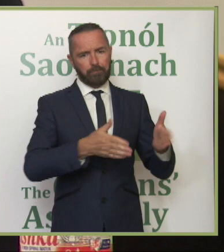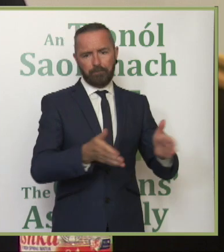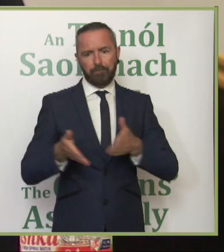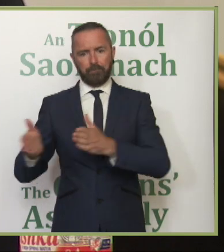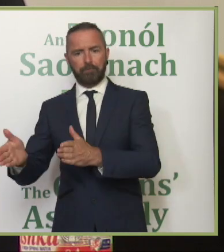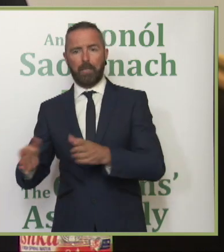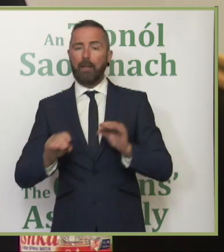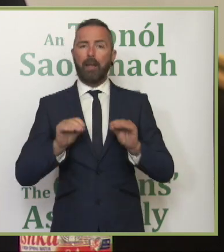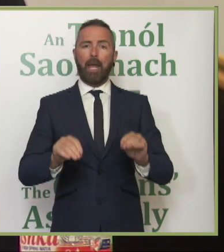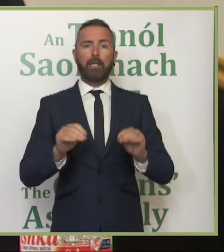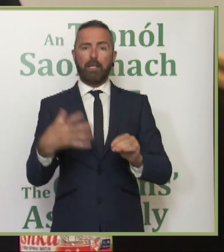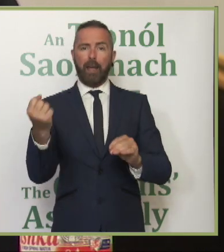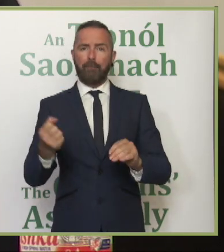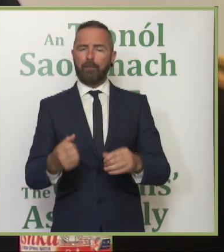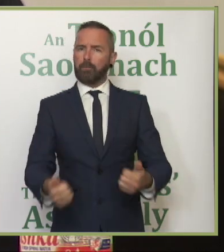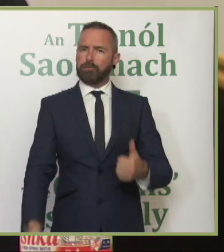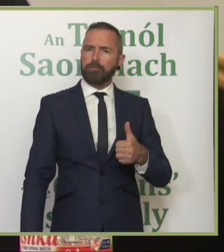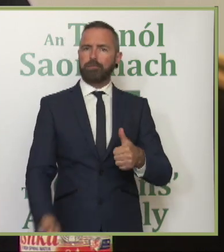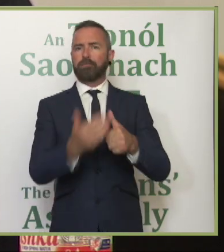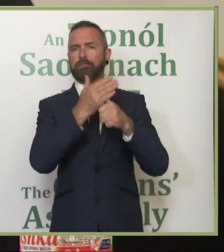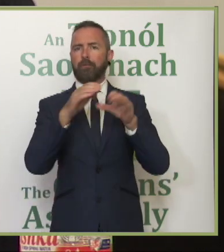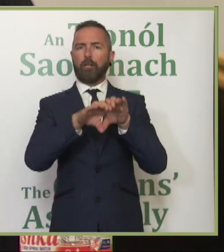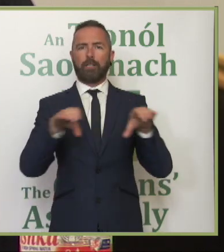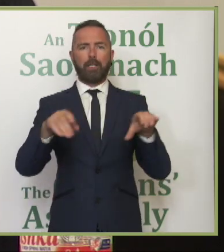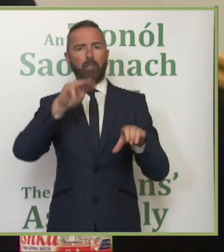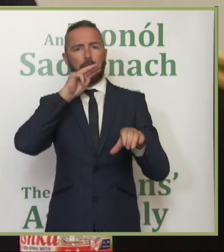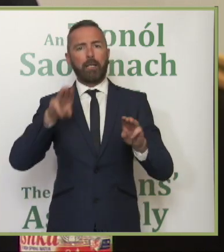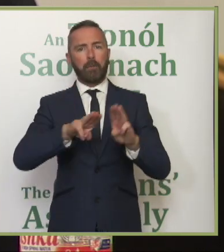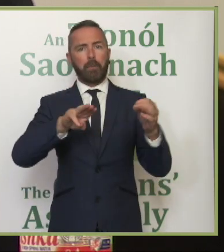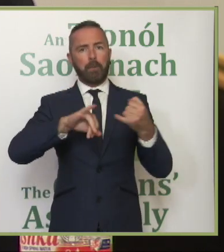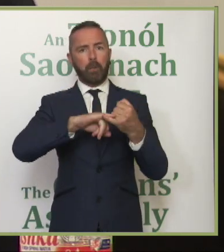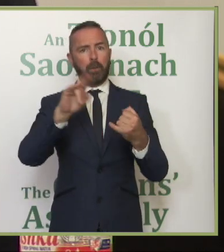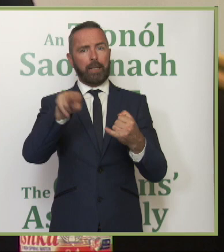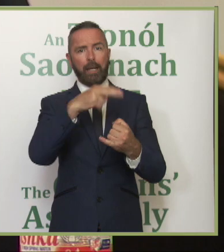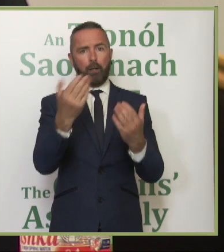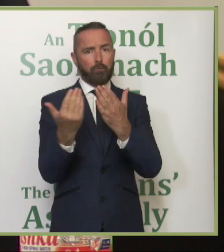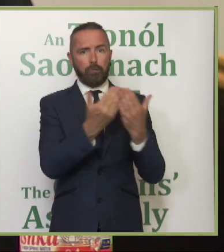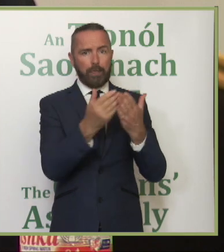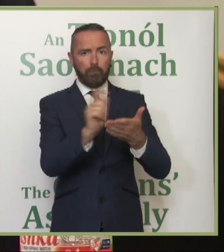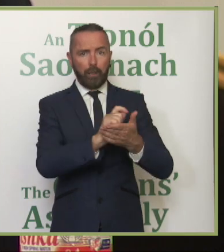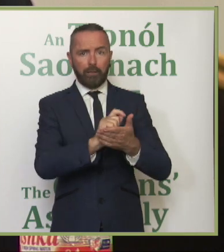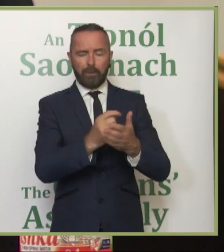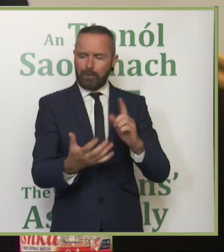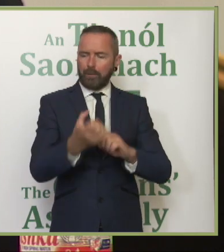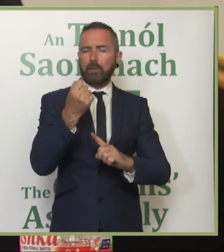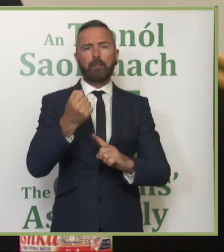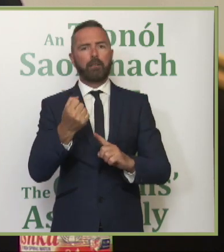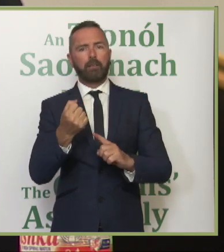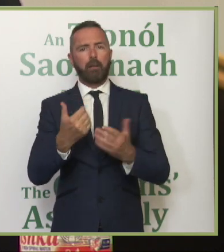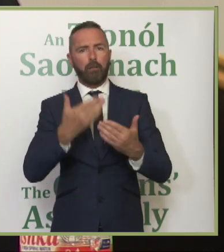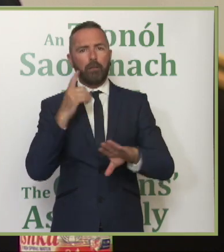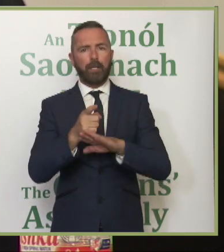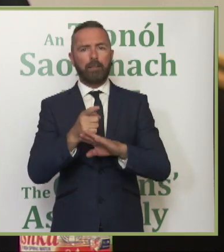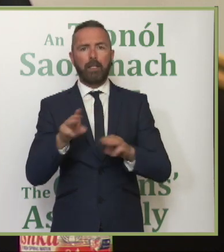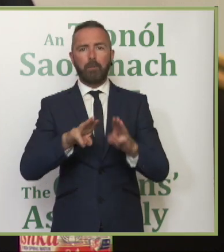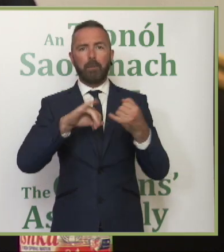was absolutely first class. It meant that people who were illiterate began to write. People who had given up